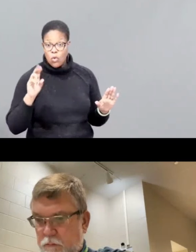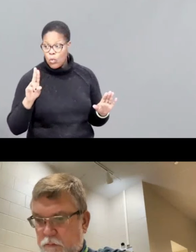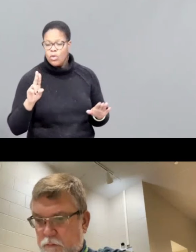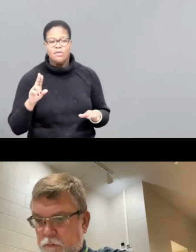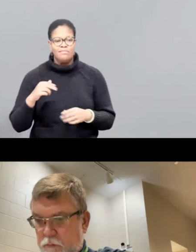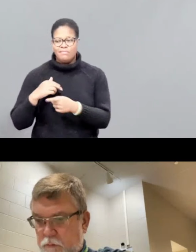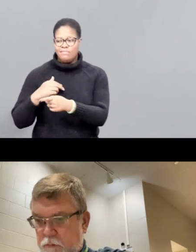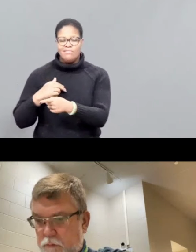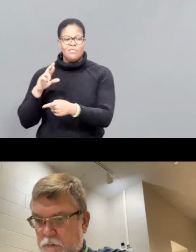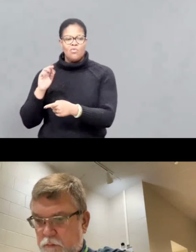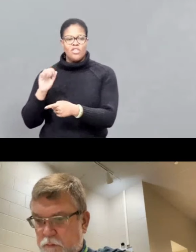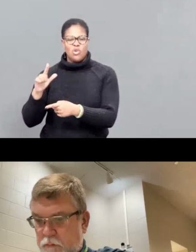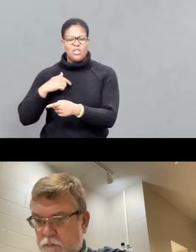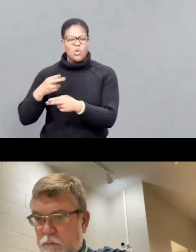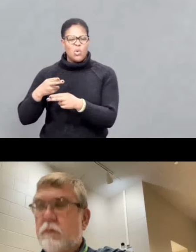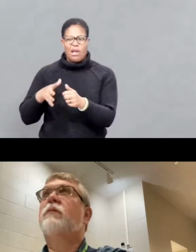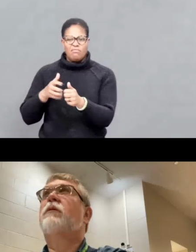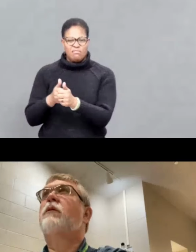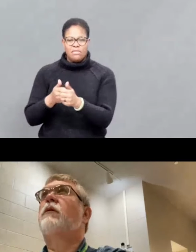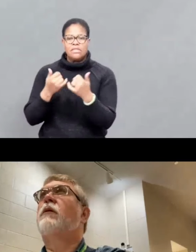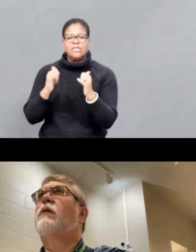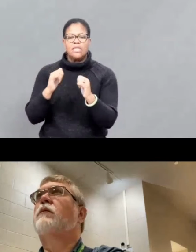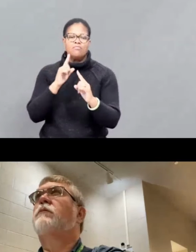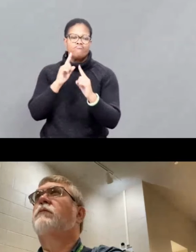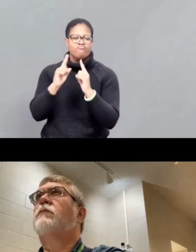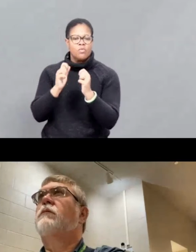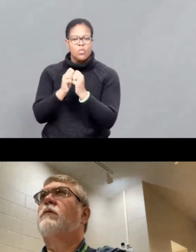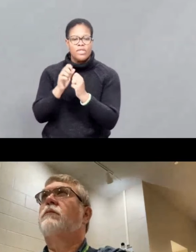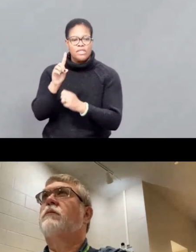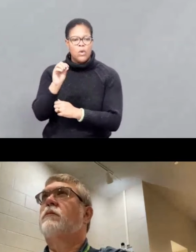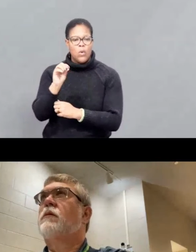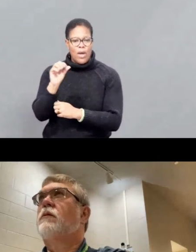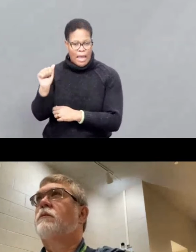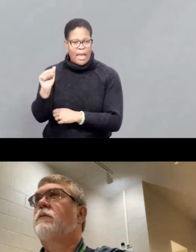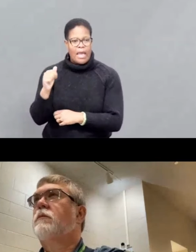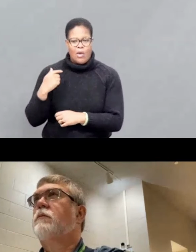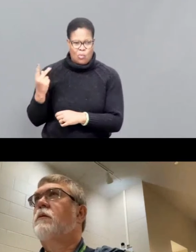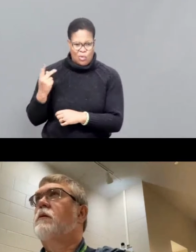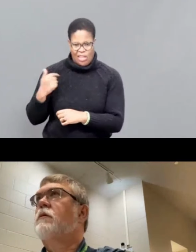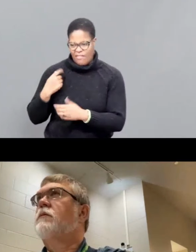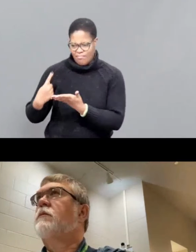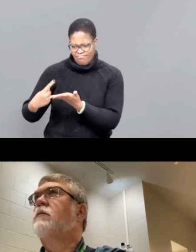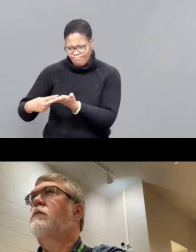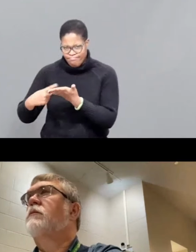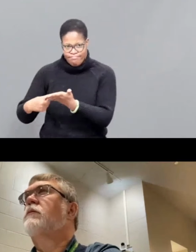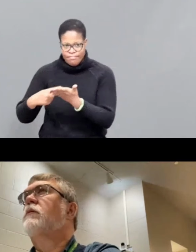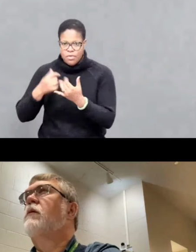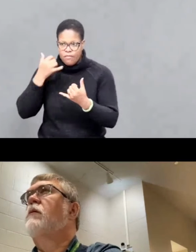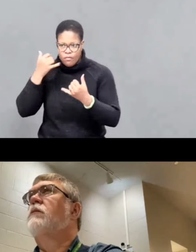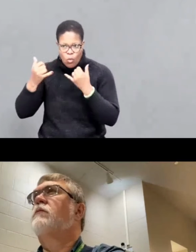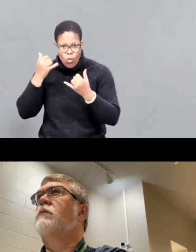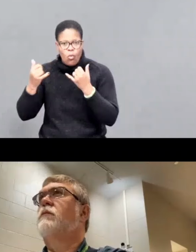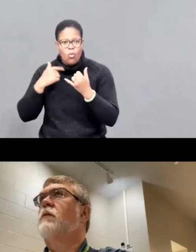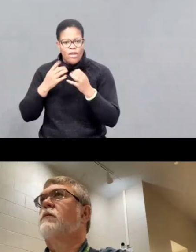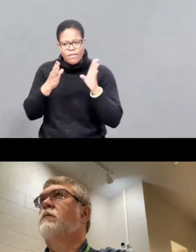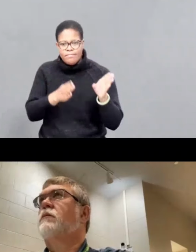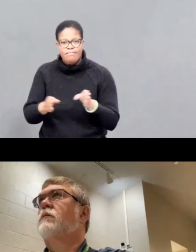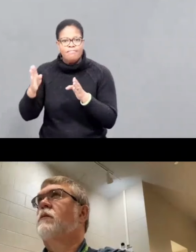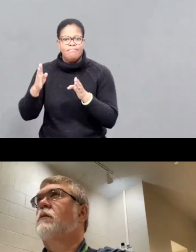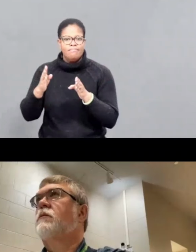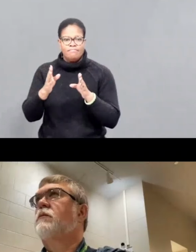can just give a quick update. We're still in conversations with DOA. Cheryl and I have been on some phone calls and we've arranged some phone calls